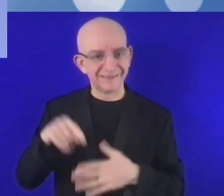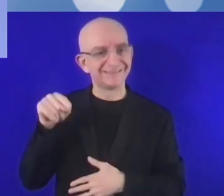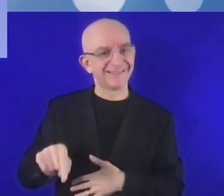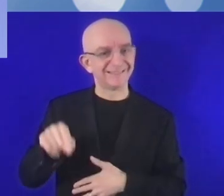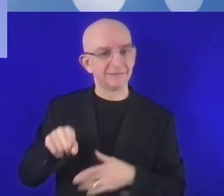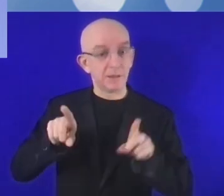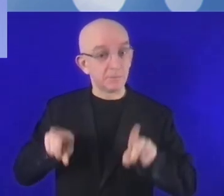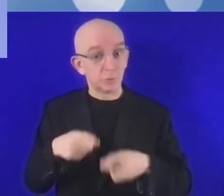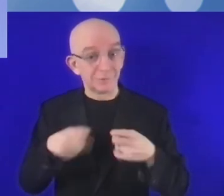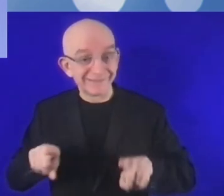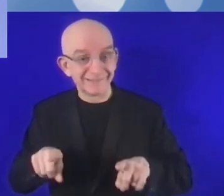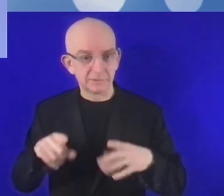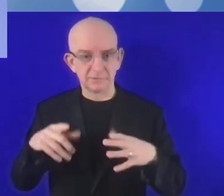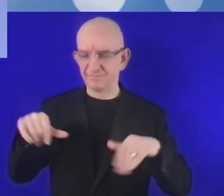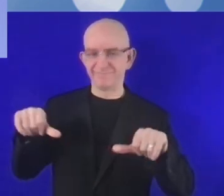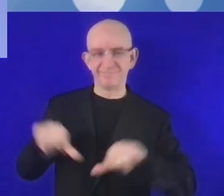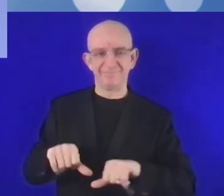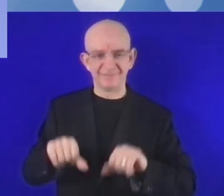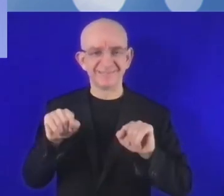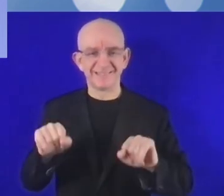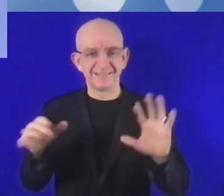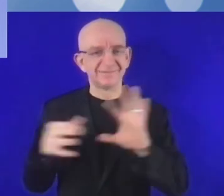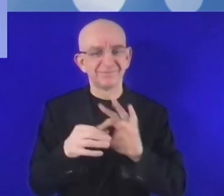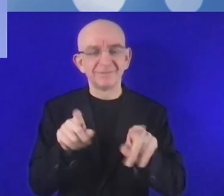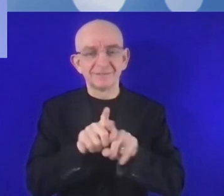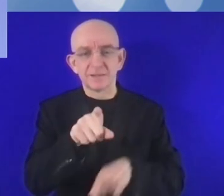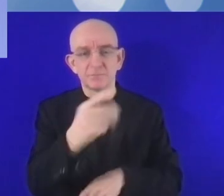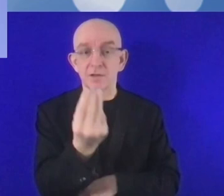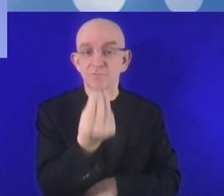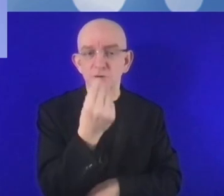unless you're a 7-year-old kid, you wouldn't want to eat junk food every day, would you?